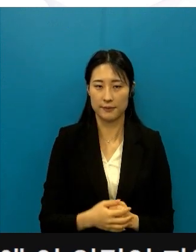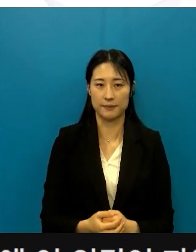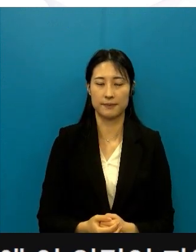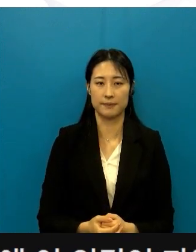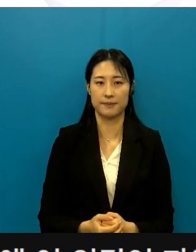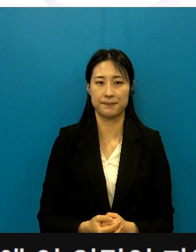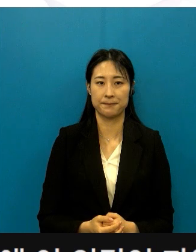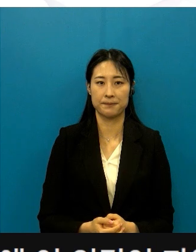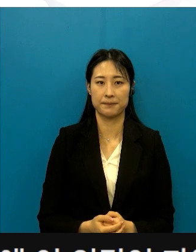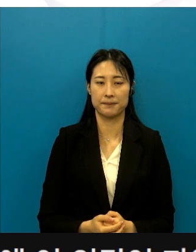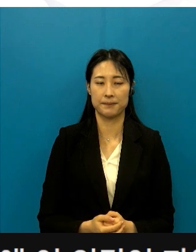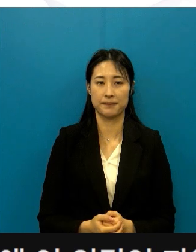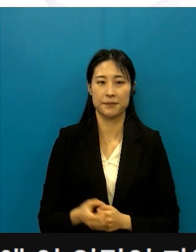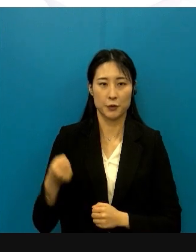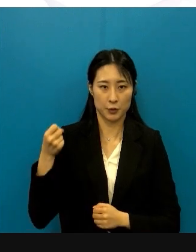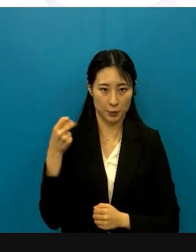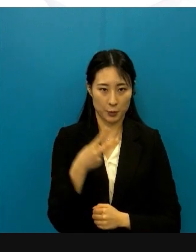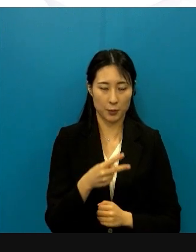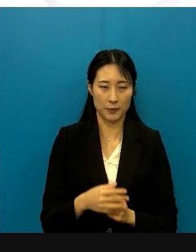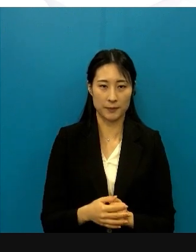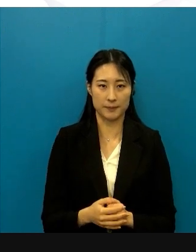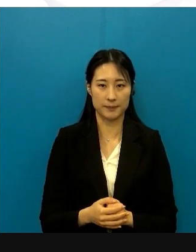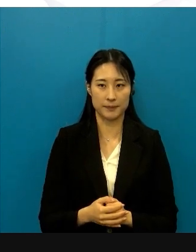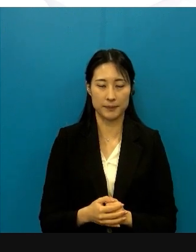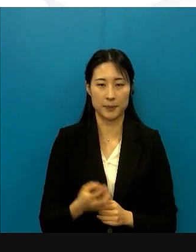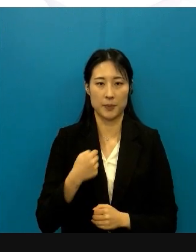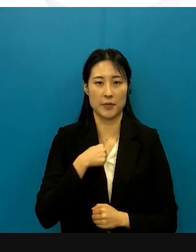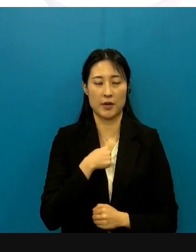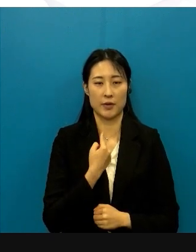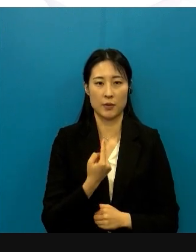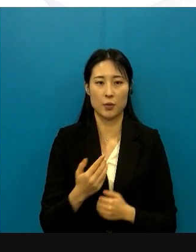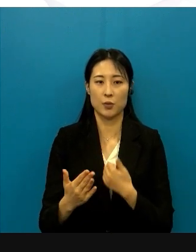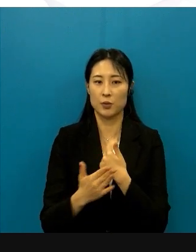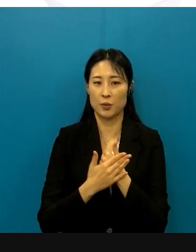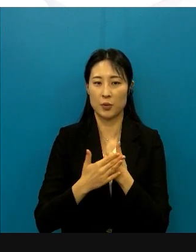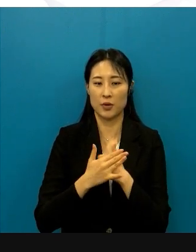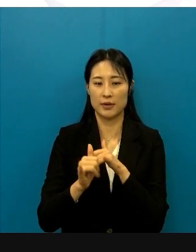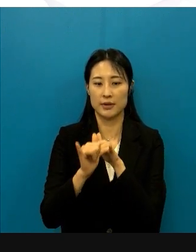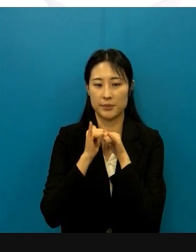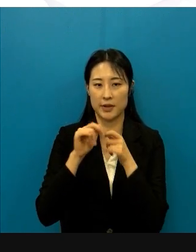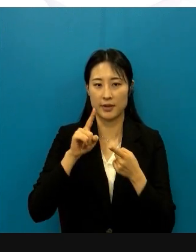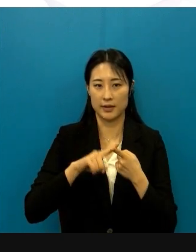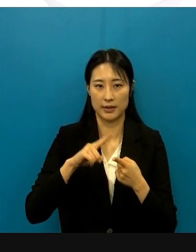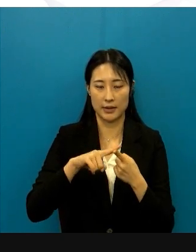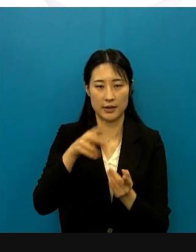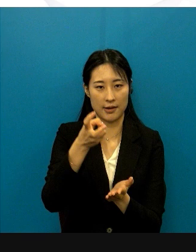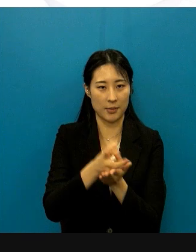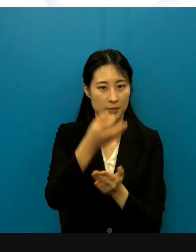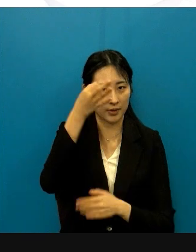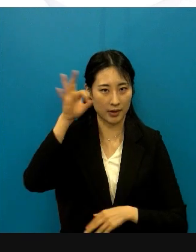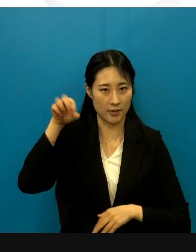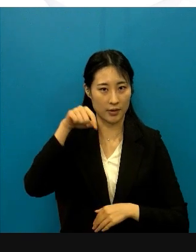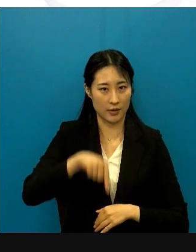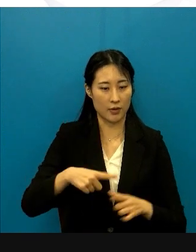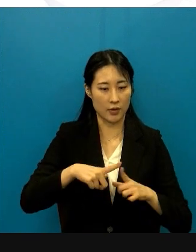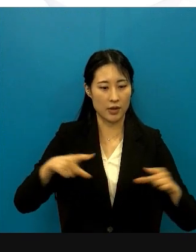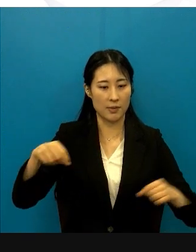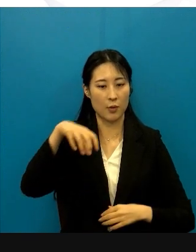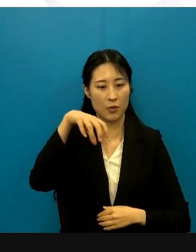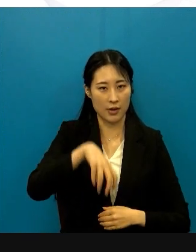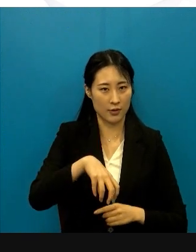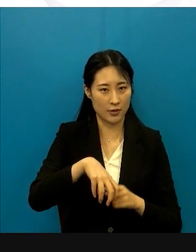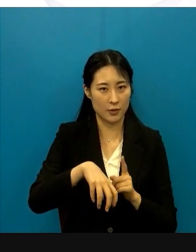for registration on BAD in Japan society. So they say that before